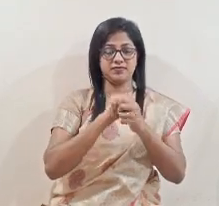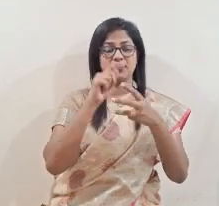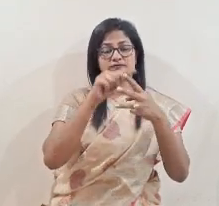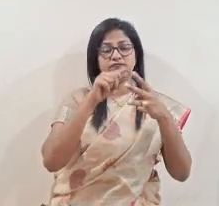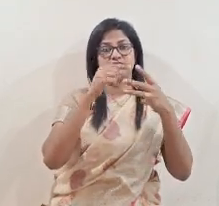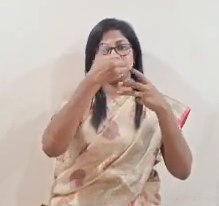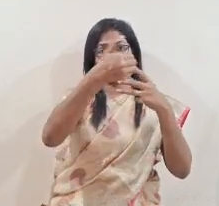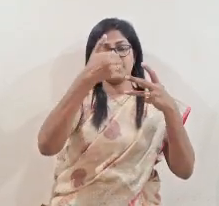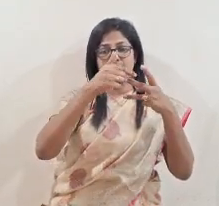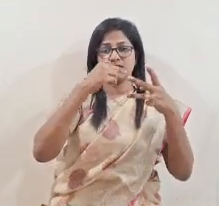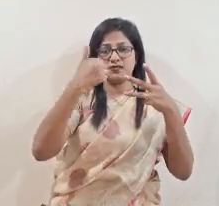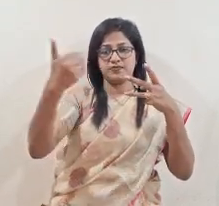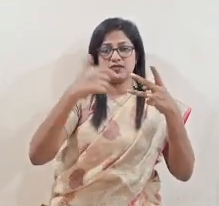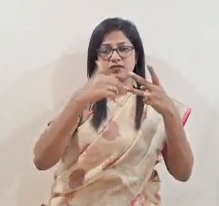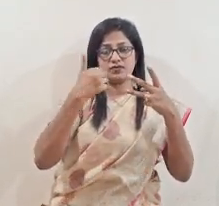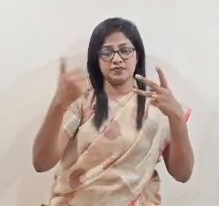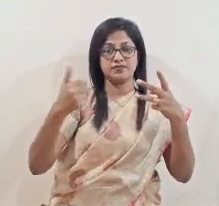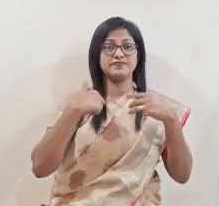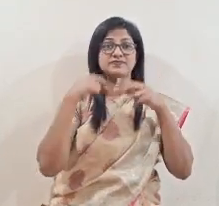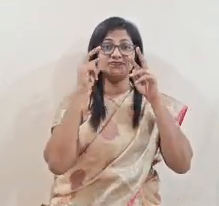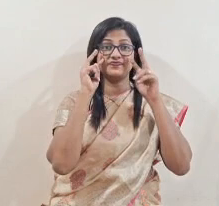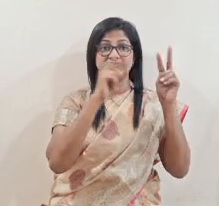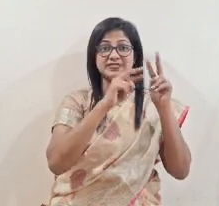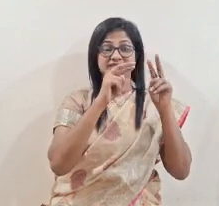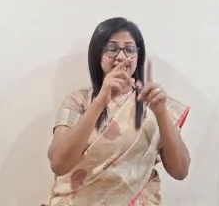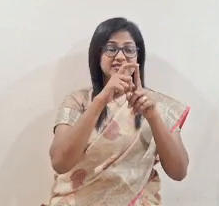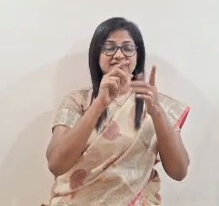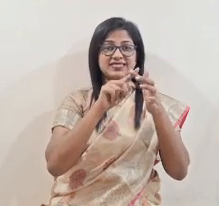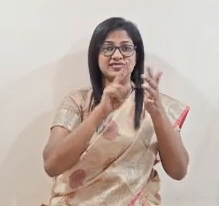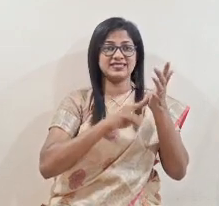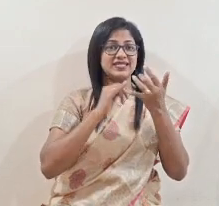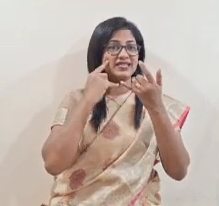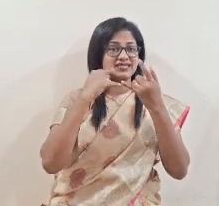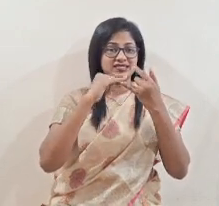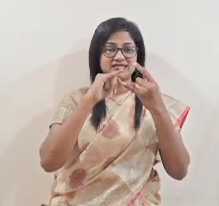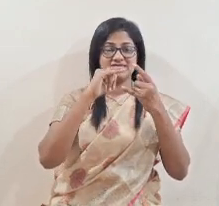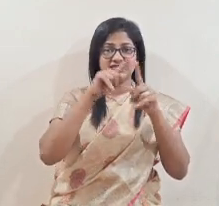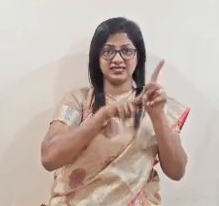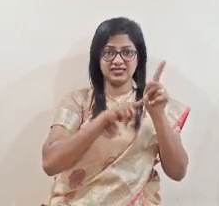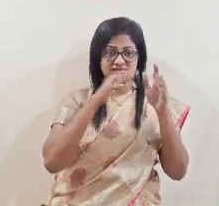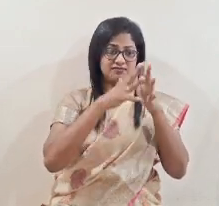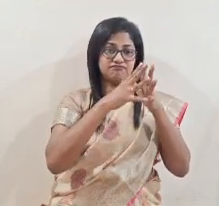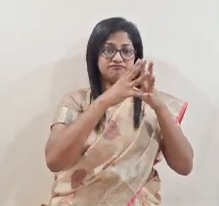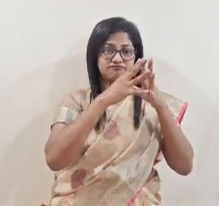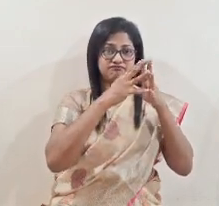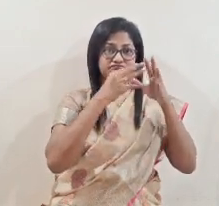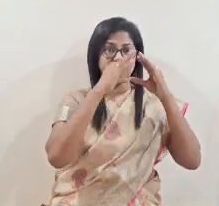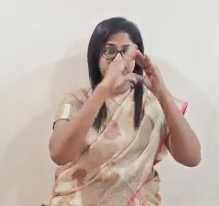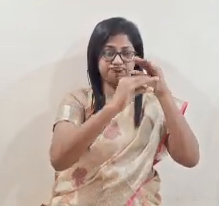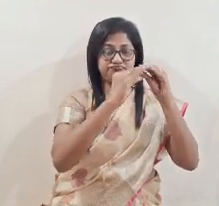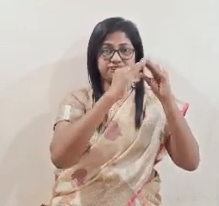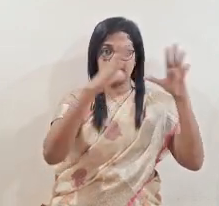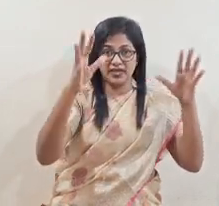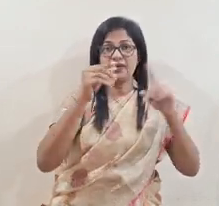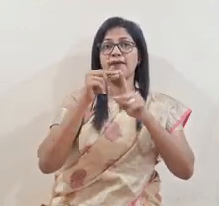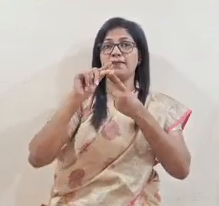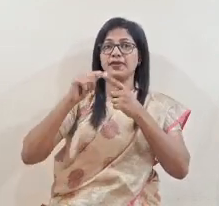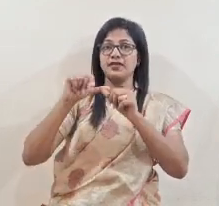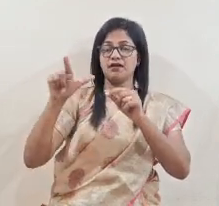improving. This basically shows that the PTAL or the accessibility is directly proportional to